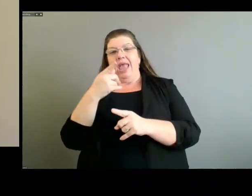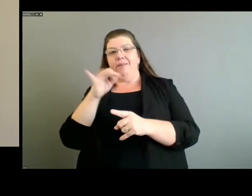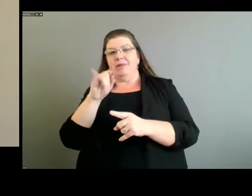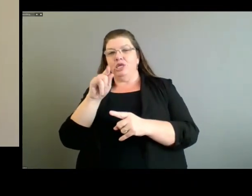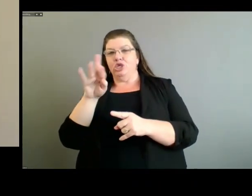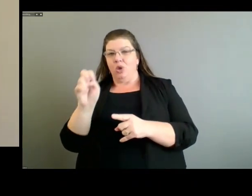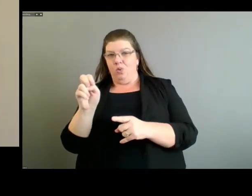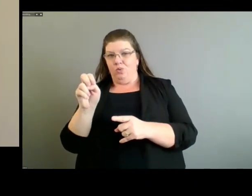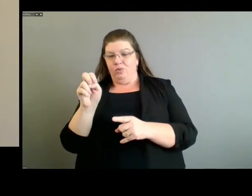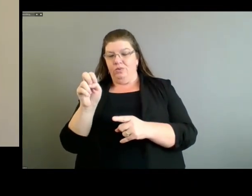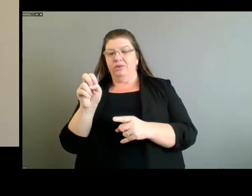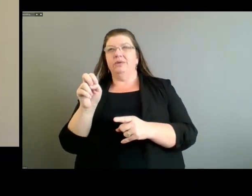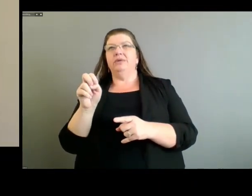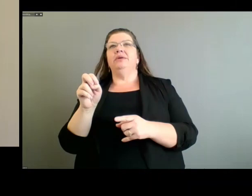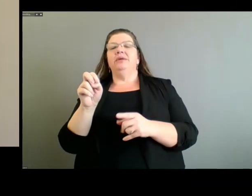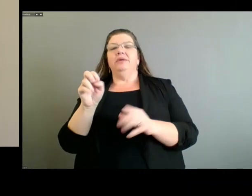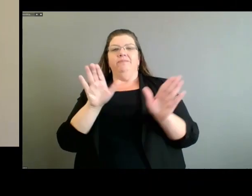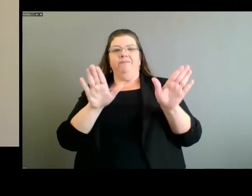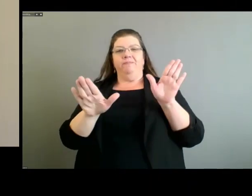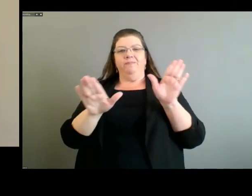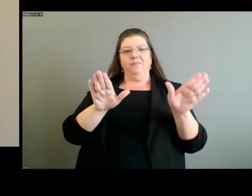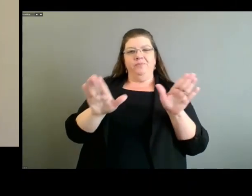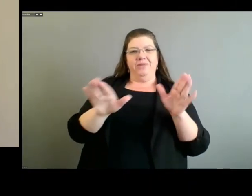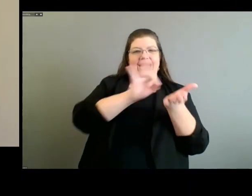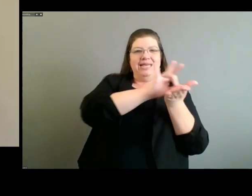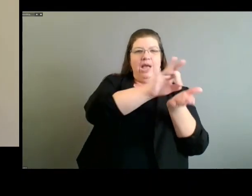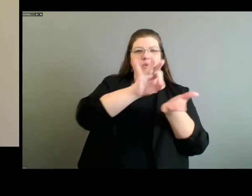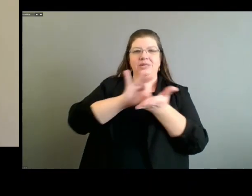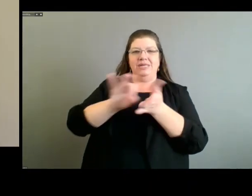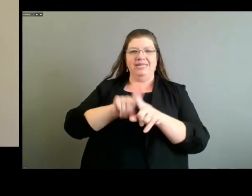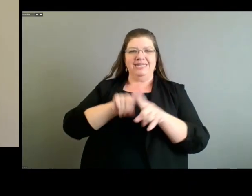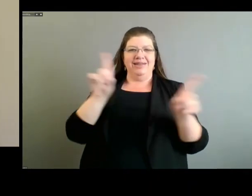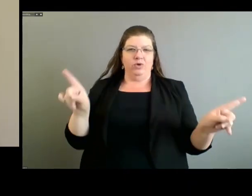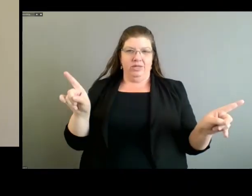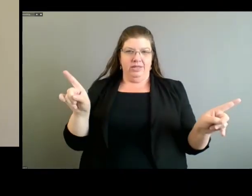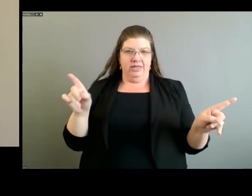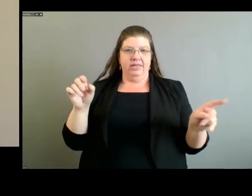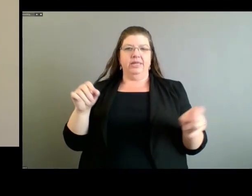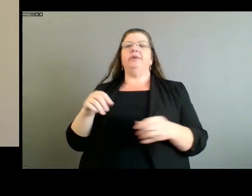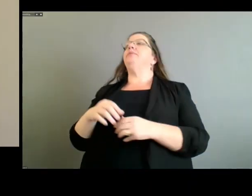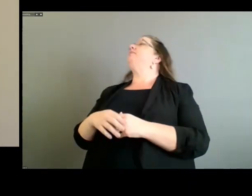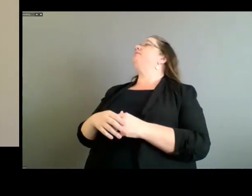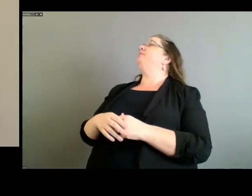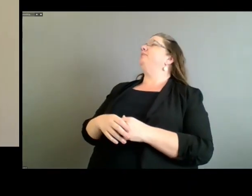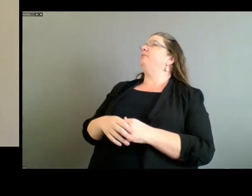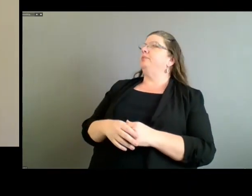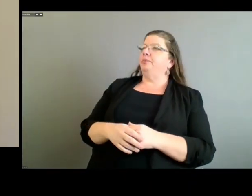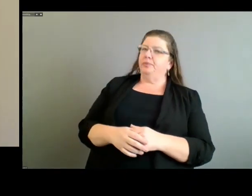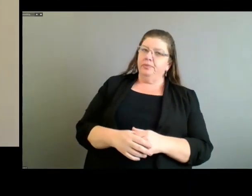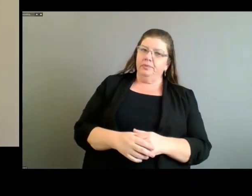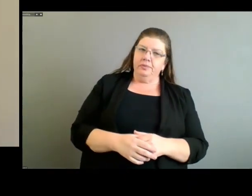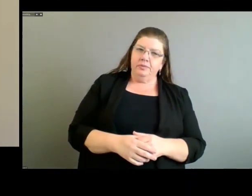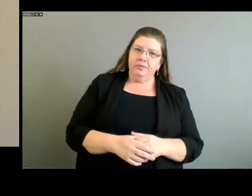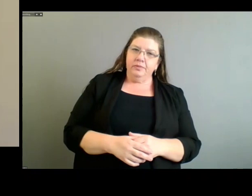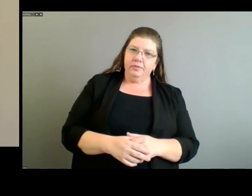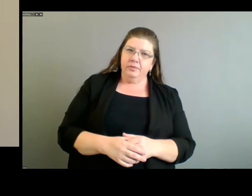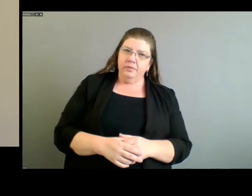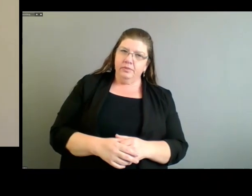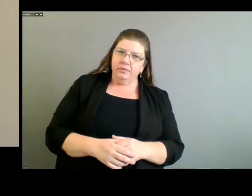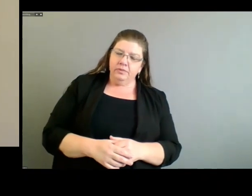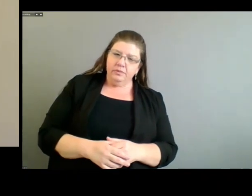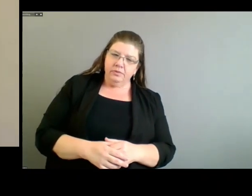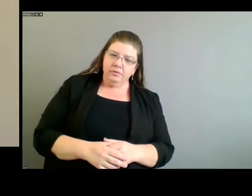And those are counted differently. So a report date is like when the